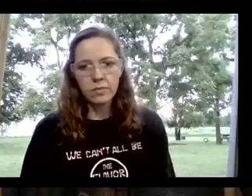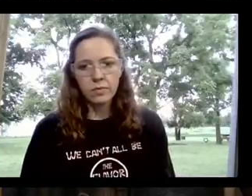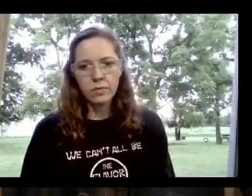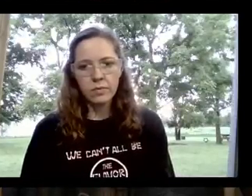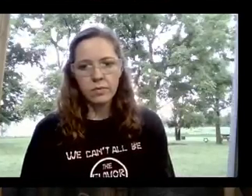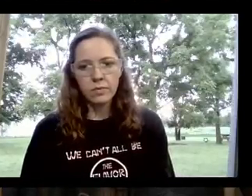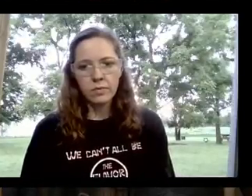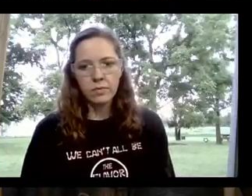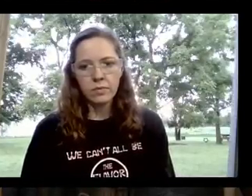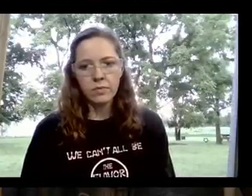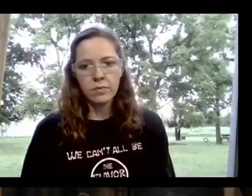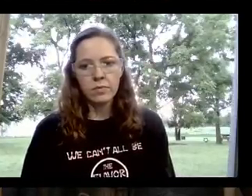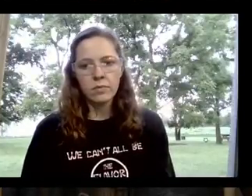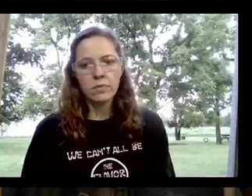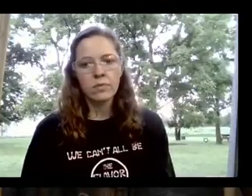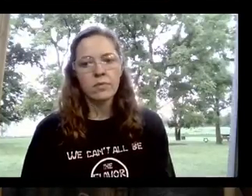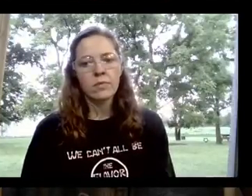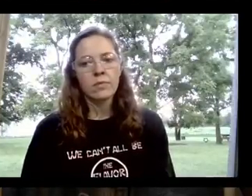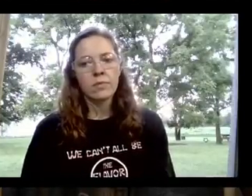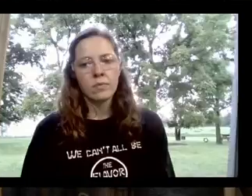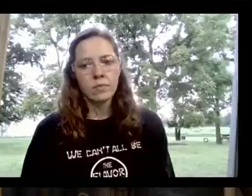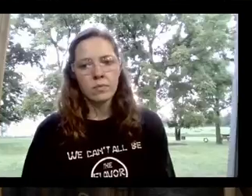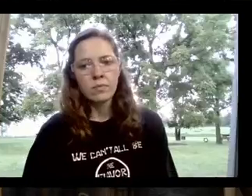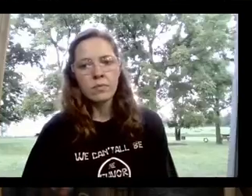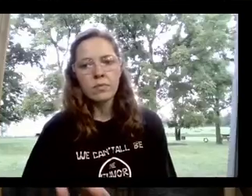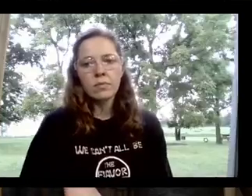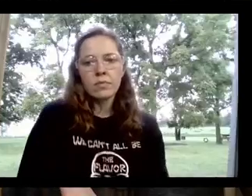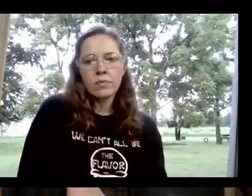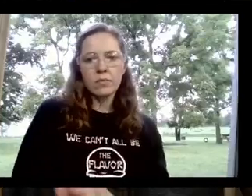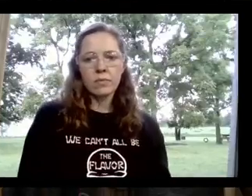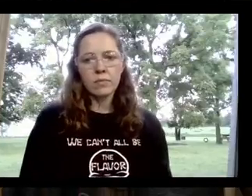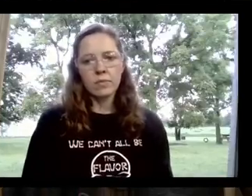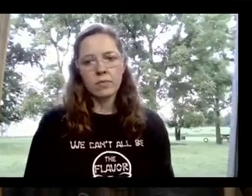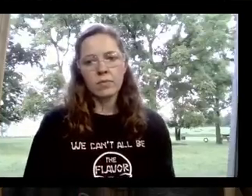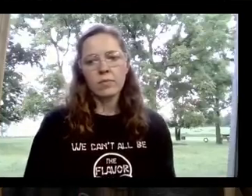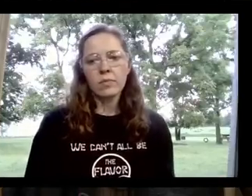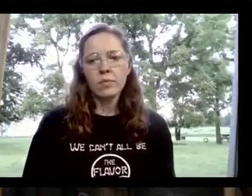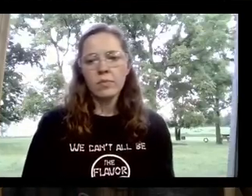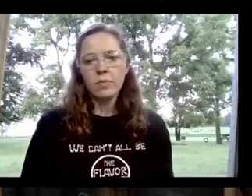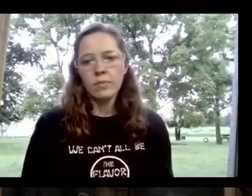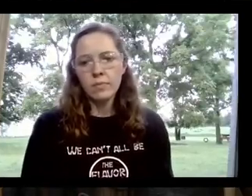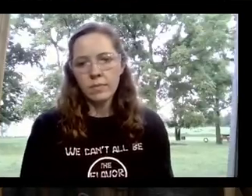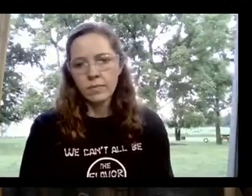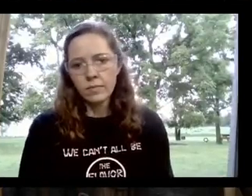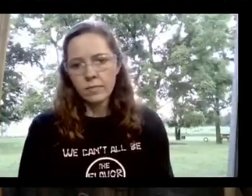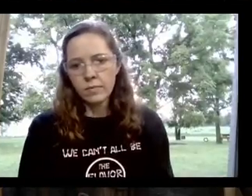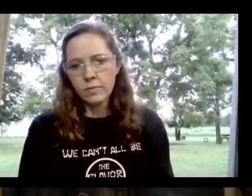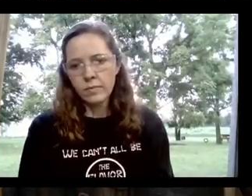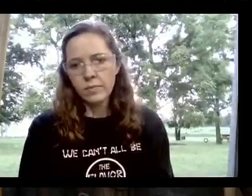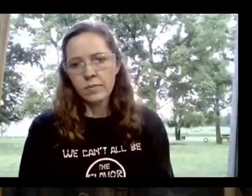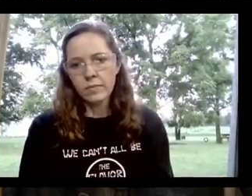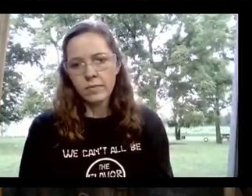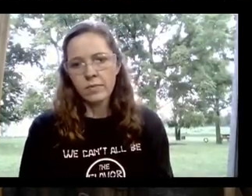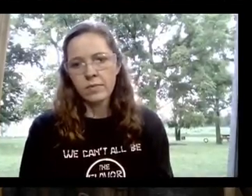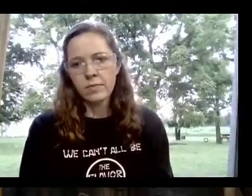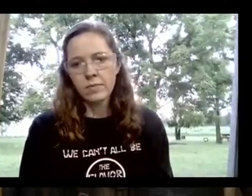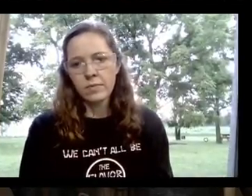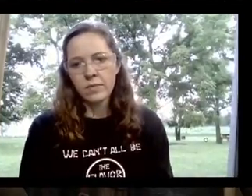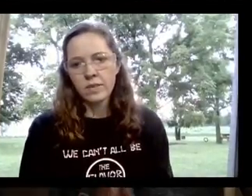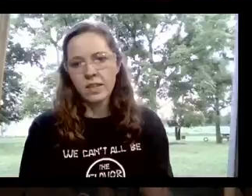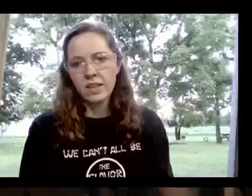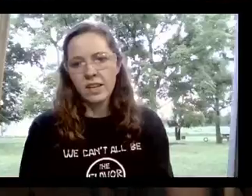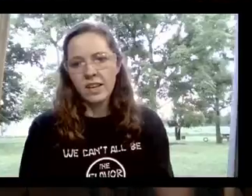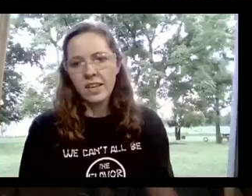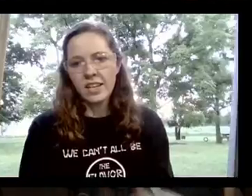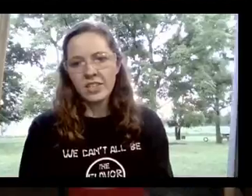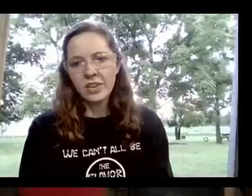first time really using it to etch anything, so I can't say that I know a whole lot about that when it comes to that. I'm going to give you a